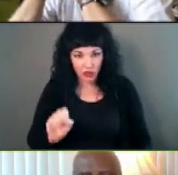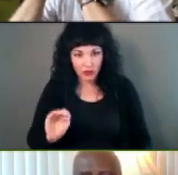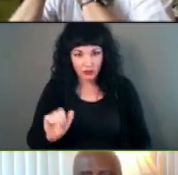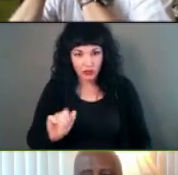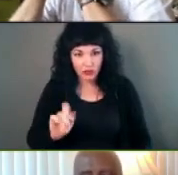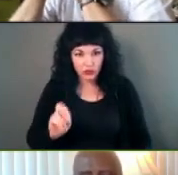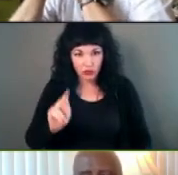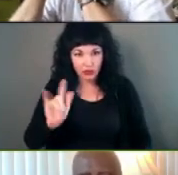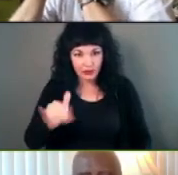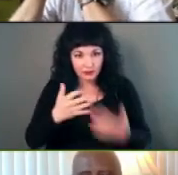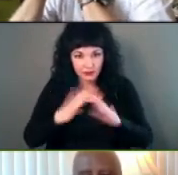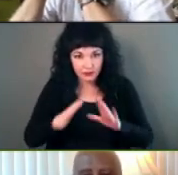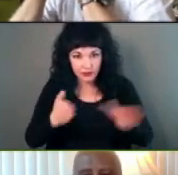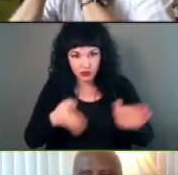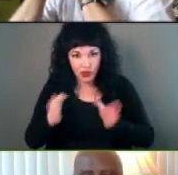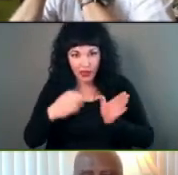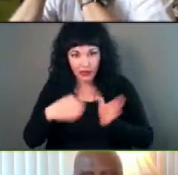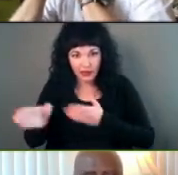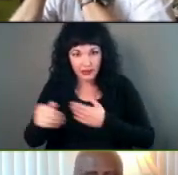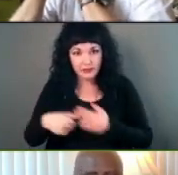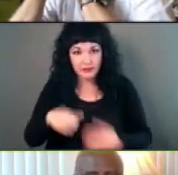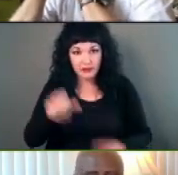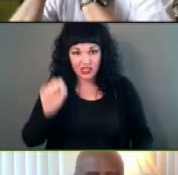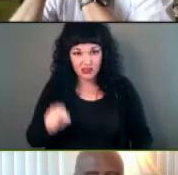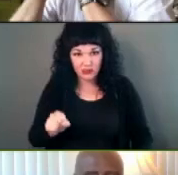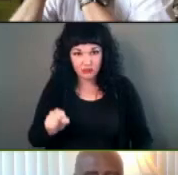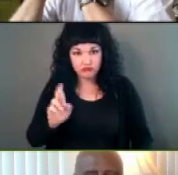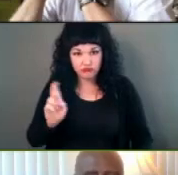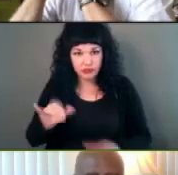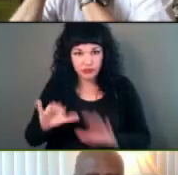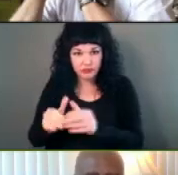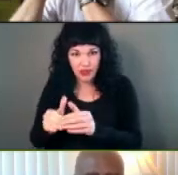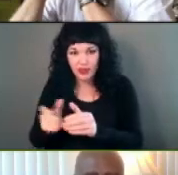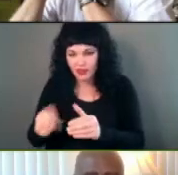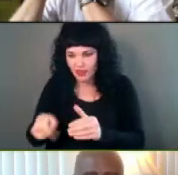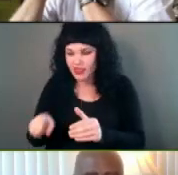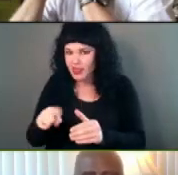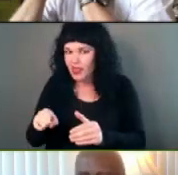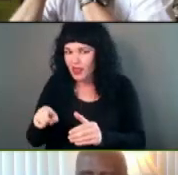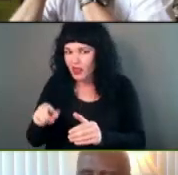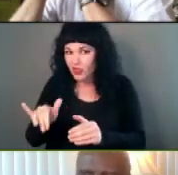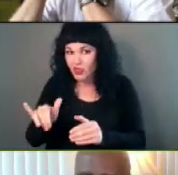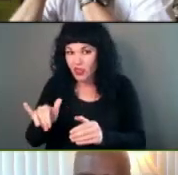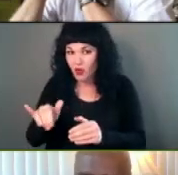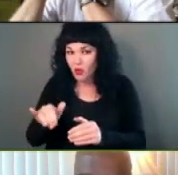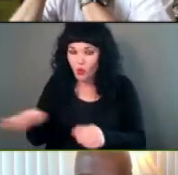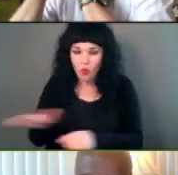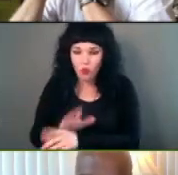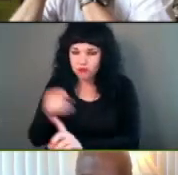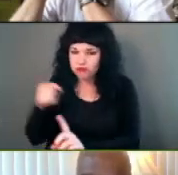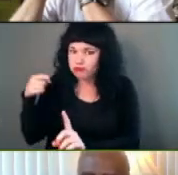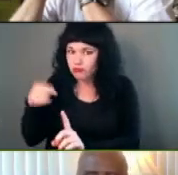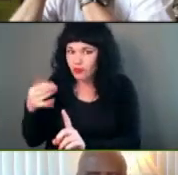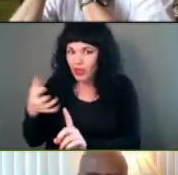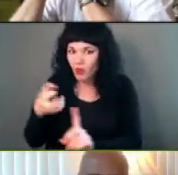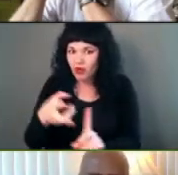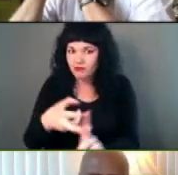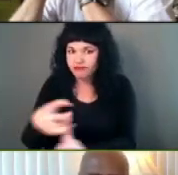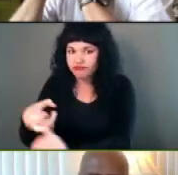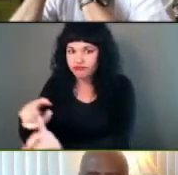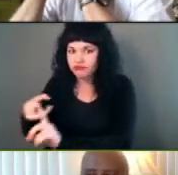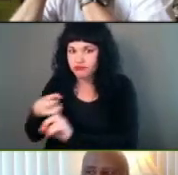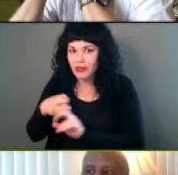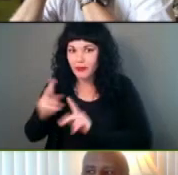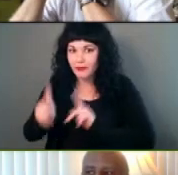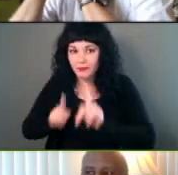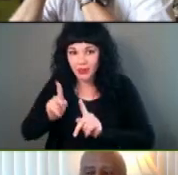mounted with the express intention of recruiting people with racial prejudice into their ranks. Everybody who's a Republican is not a